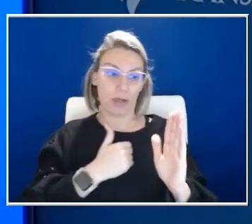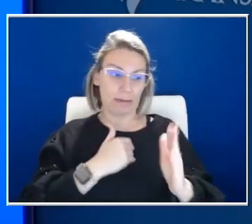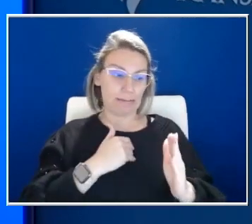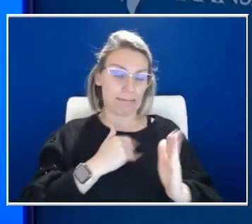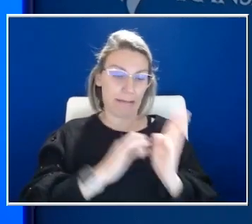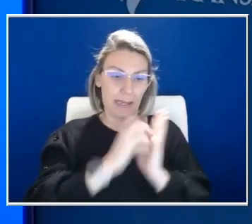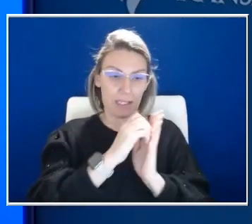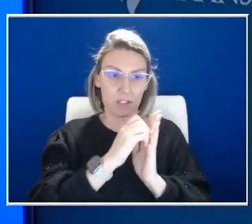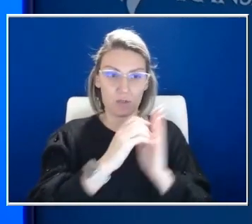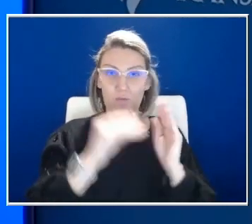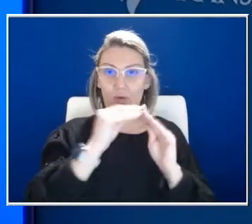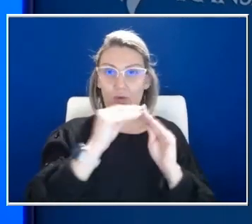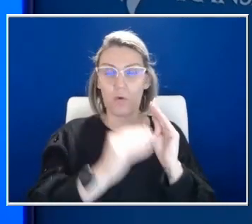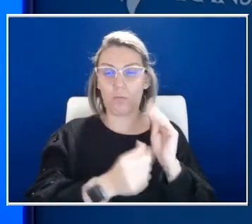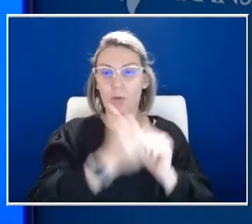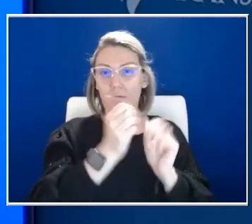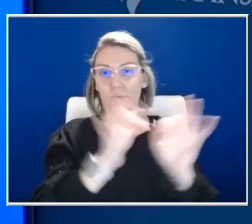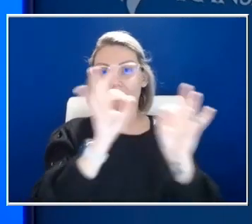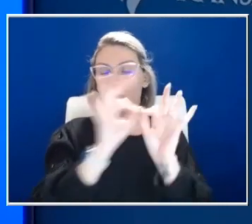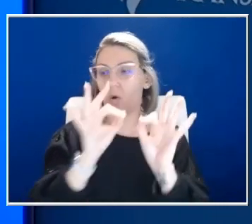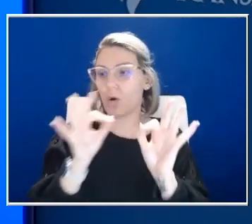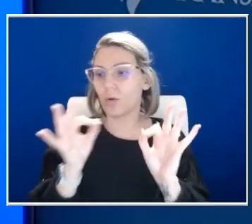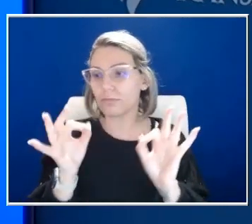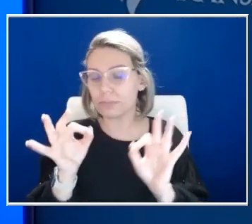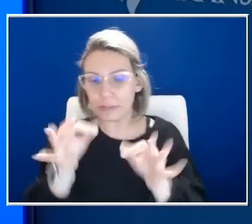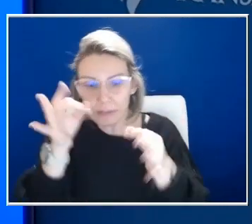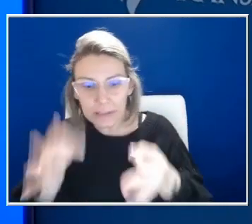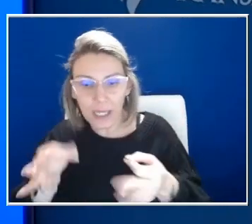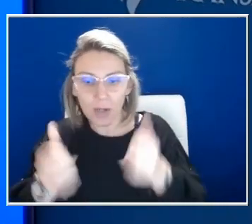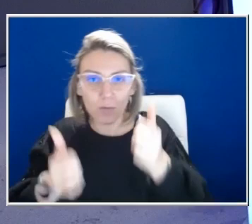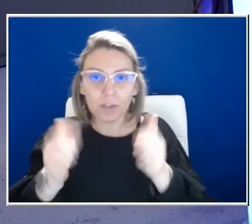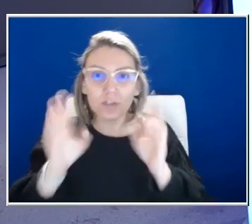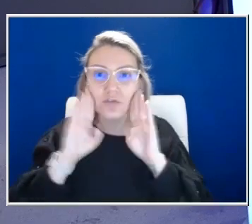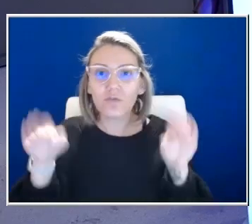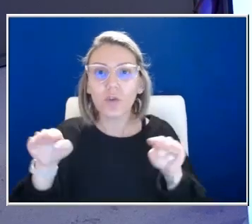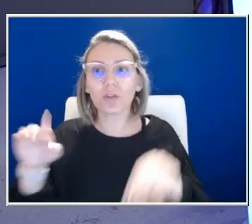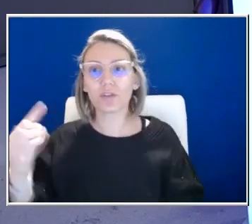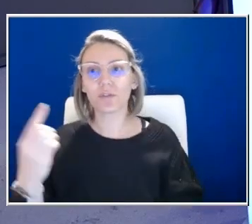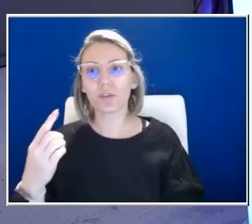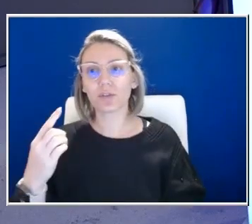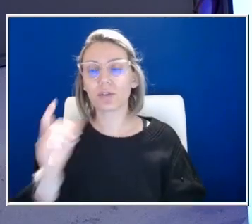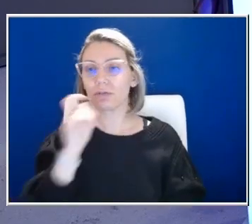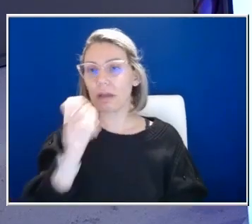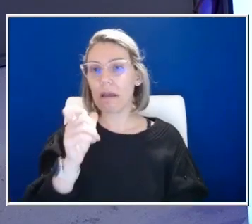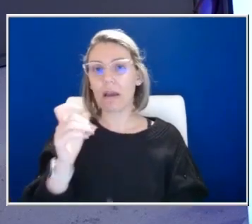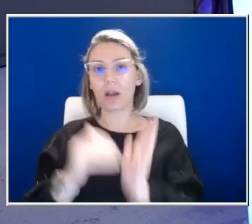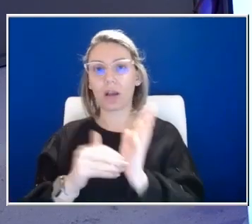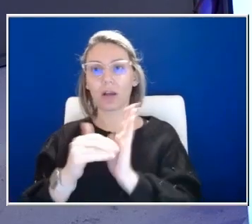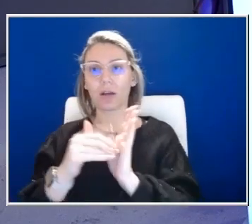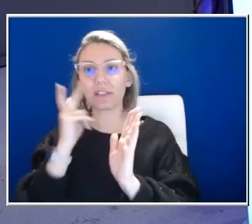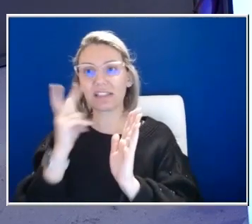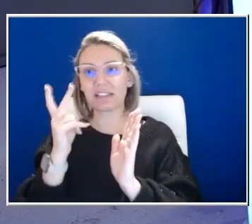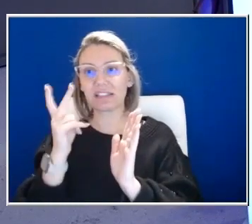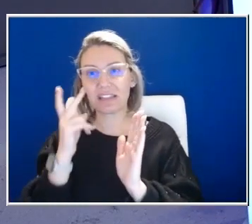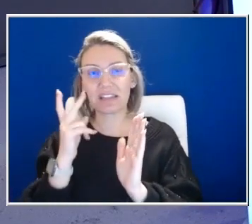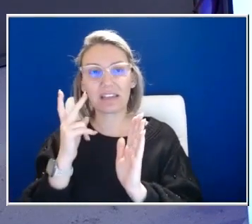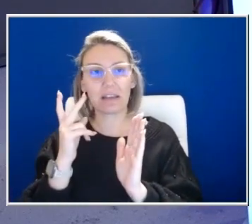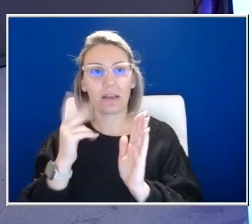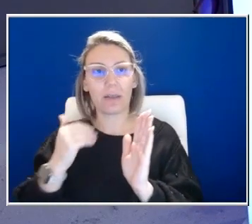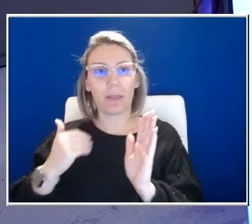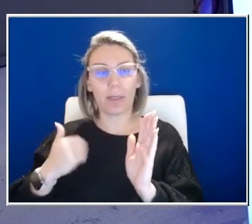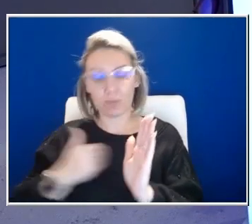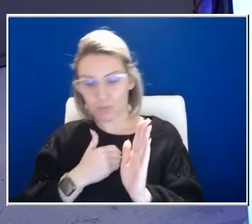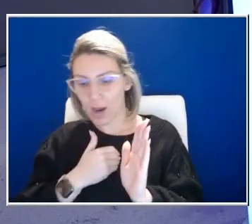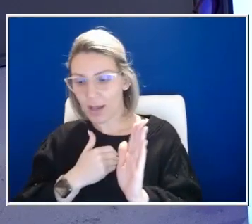make a decision, like which one are we going to focus on first? Yeah. So not often do we see the breast oncologist teaming up with the